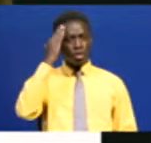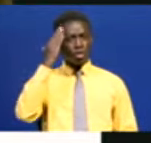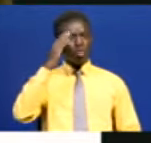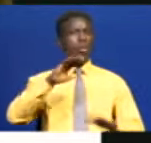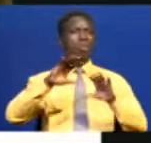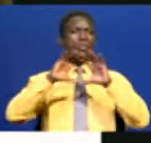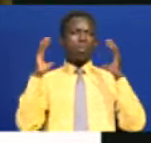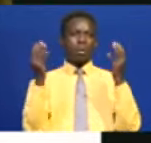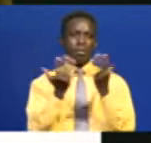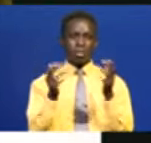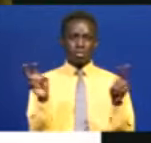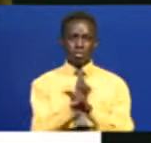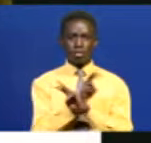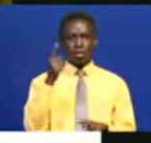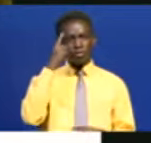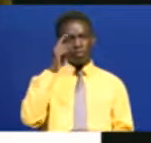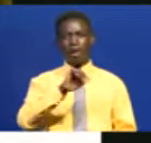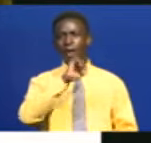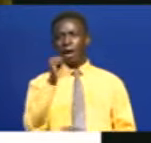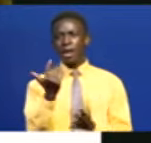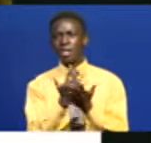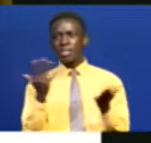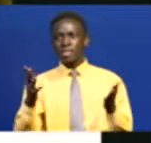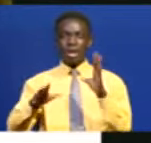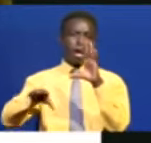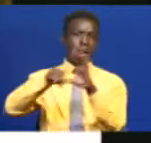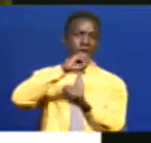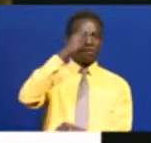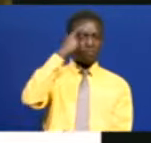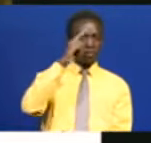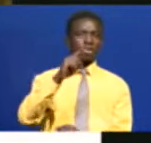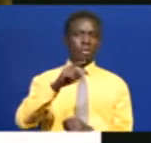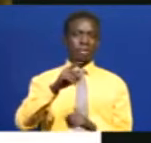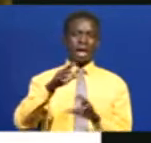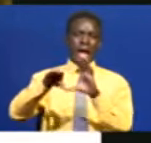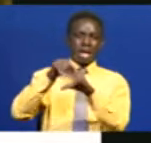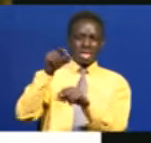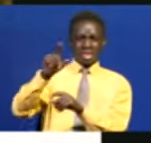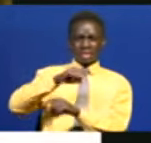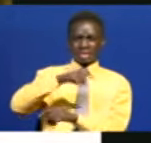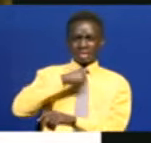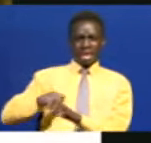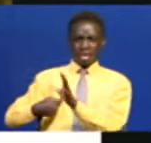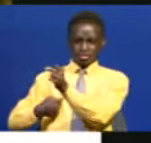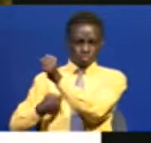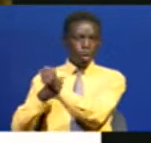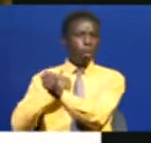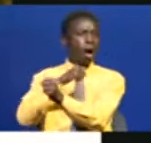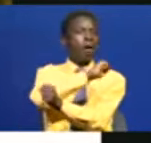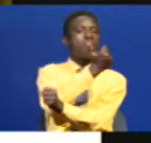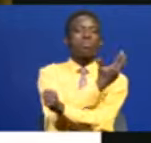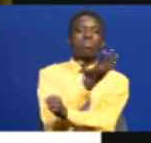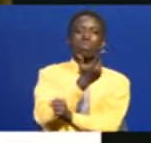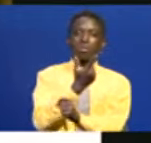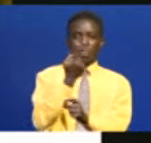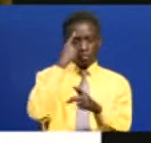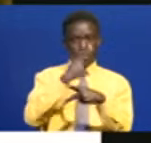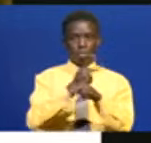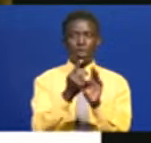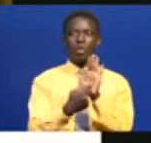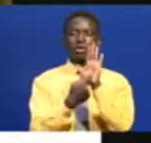looking for an alternative way out of China for production. So we want to show Africa is